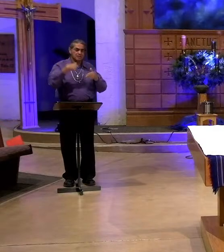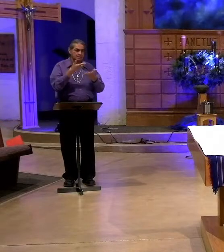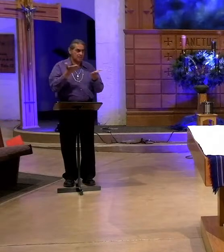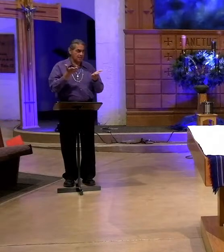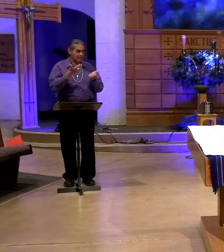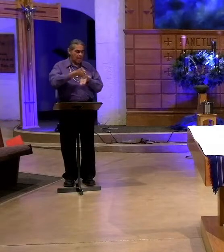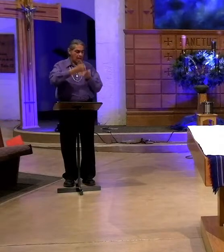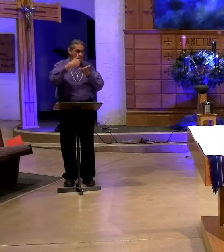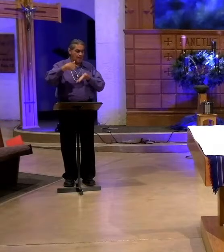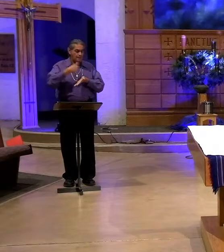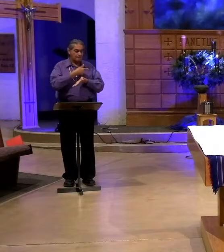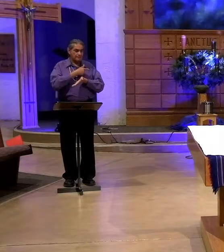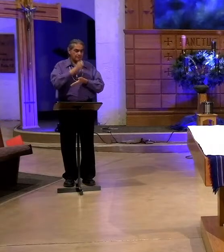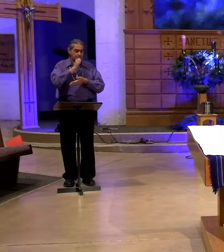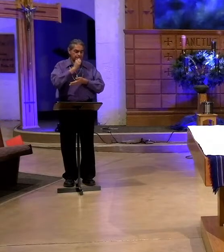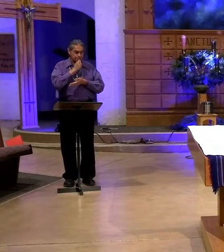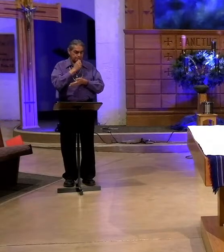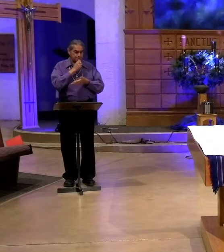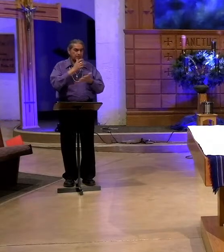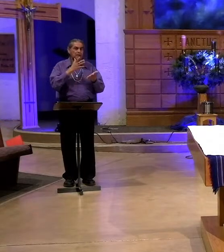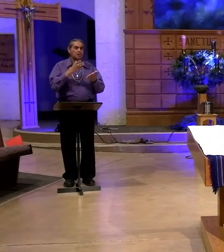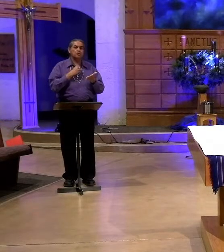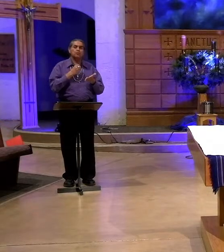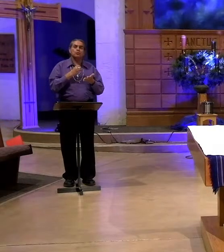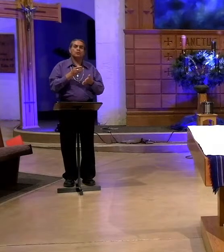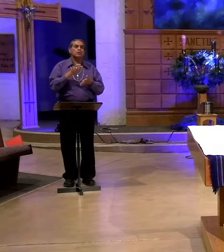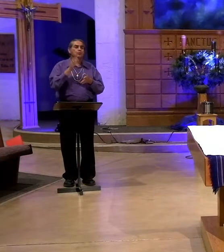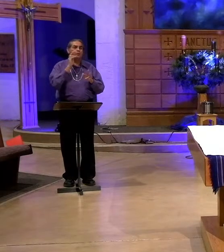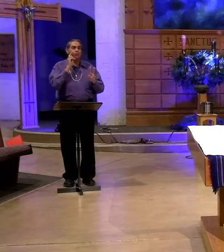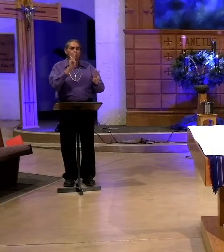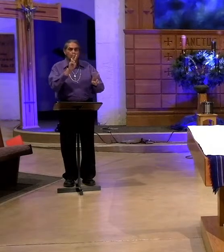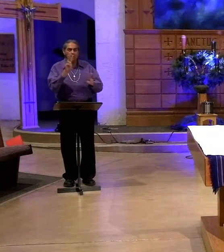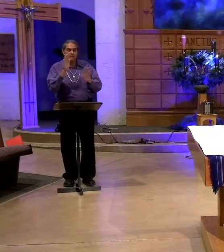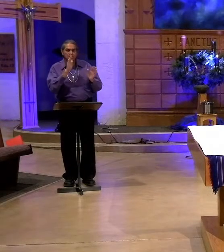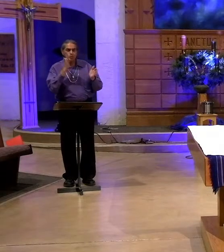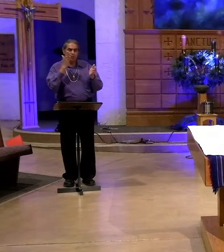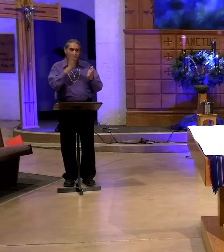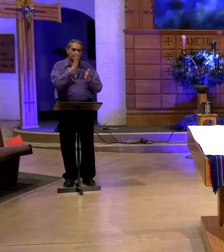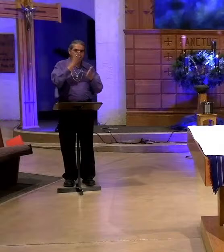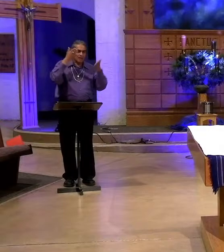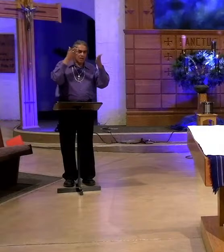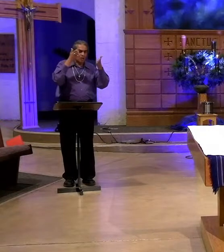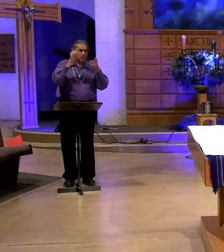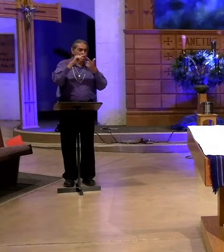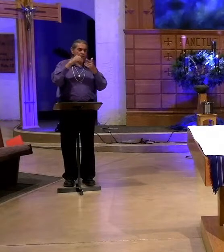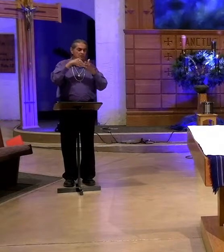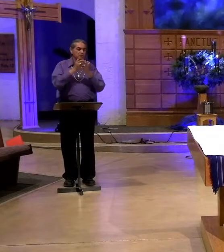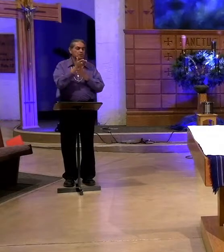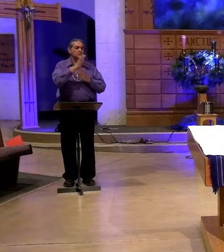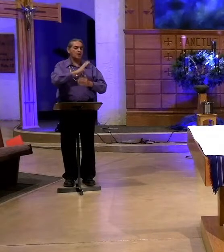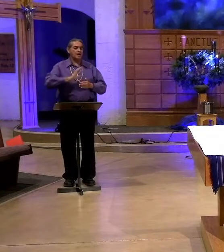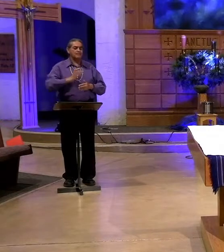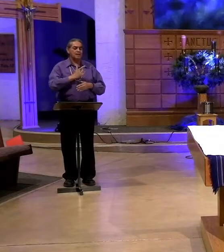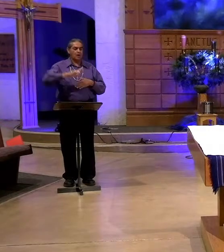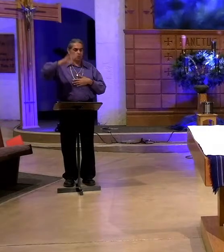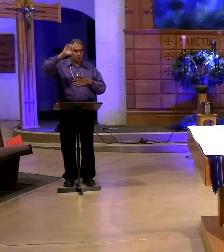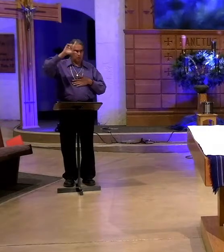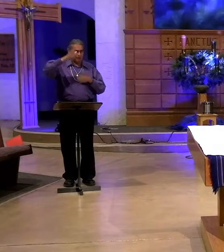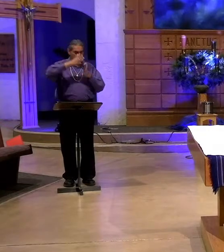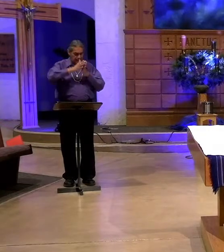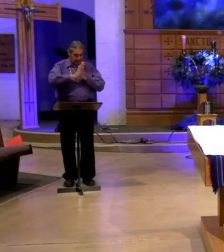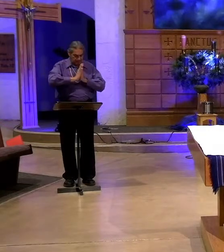Help us to endure, to be watchful, to be alert. Through Christ our Lord.